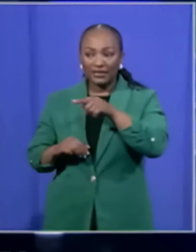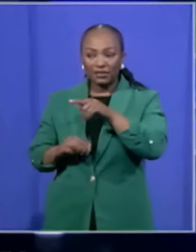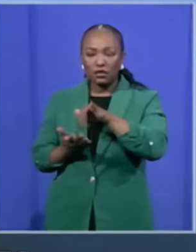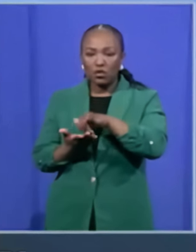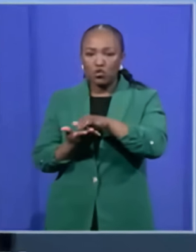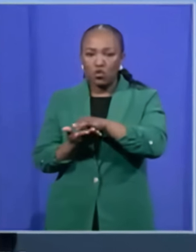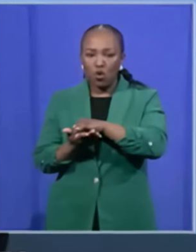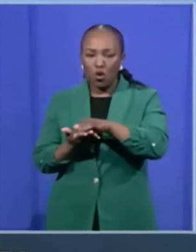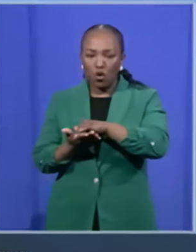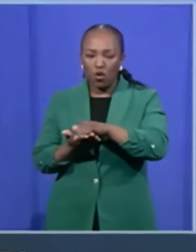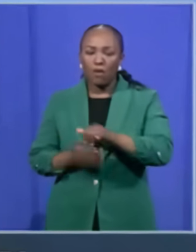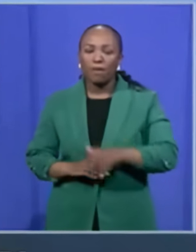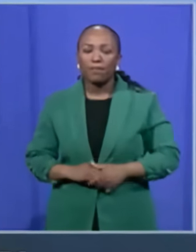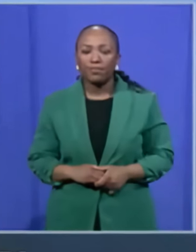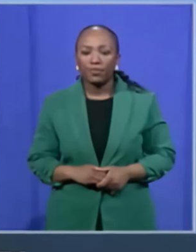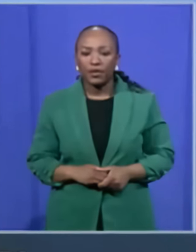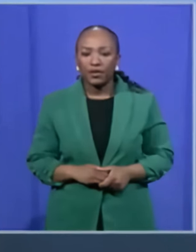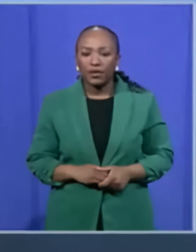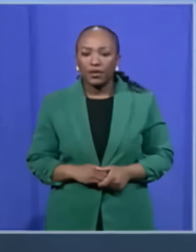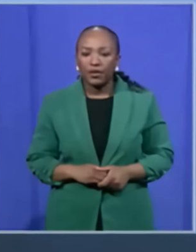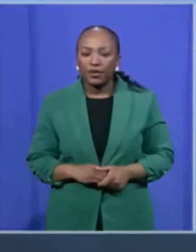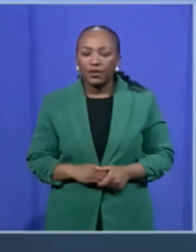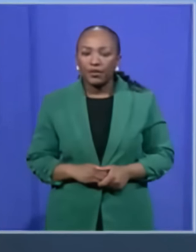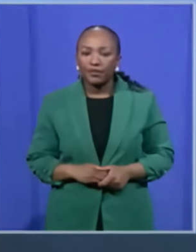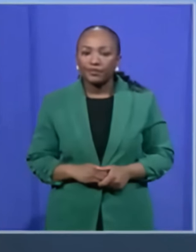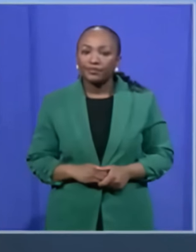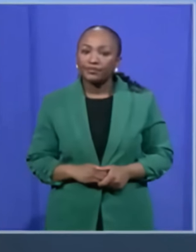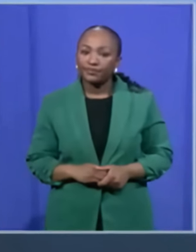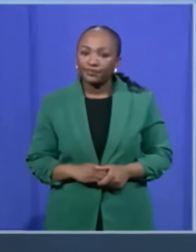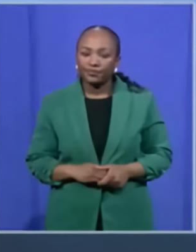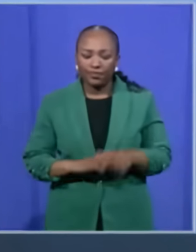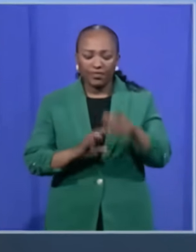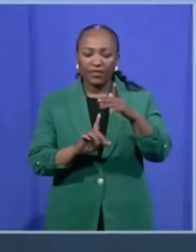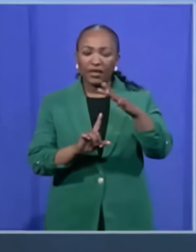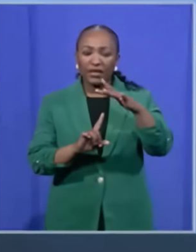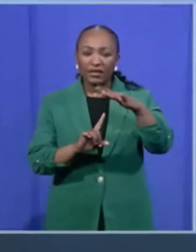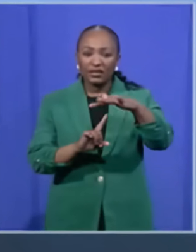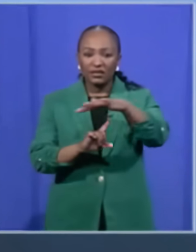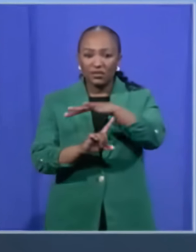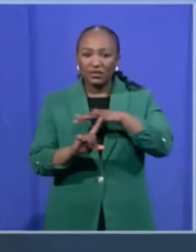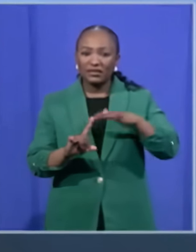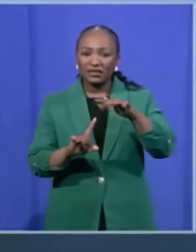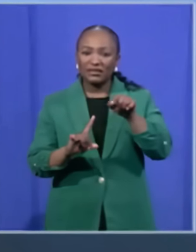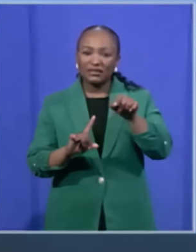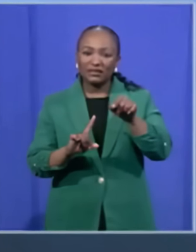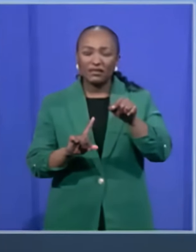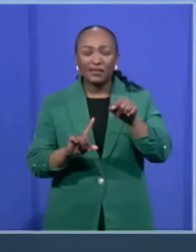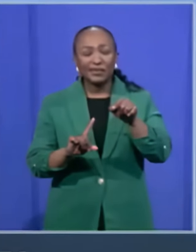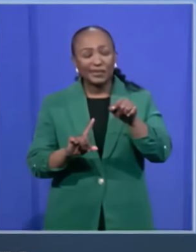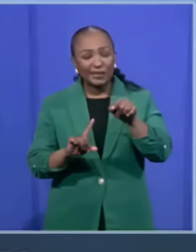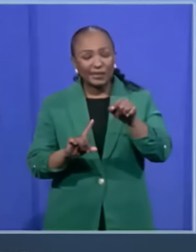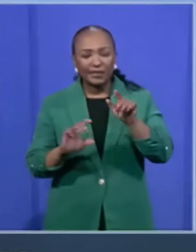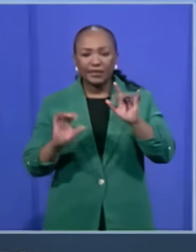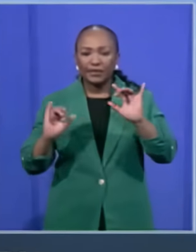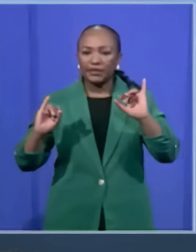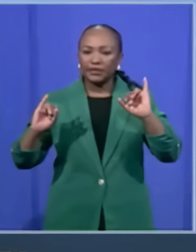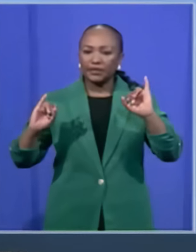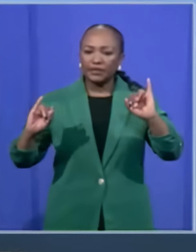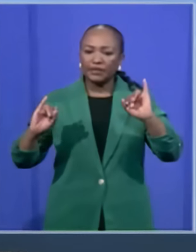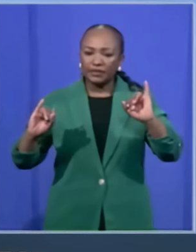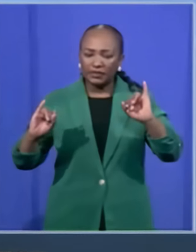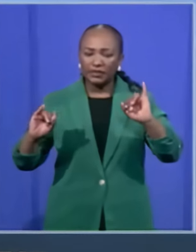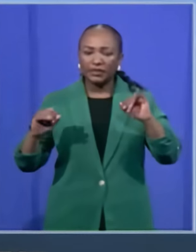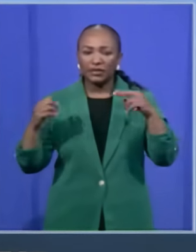The humanitarian situation is appalling, but there are faint glimmers of hope. I will urge the Security Council and the